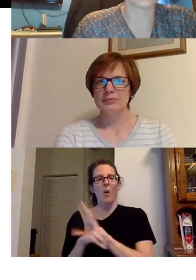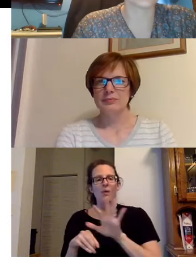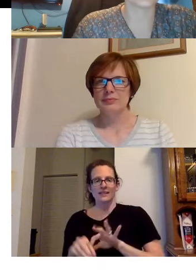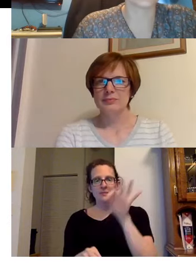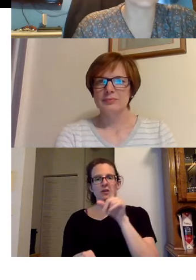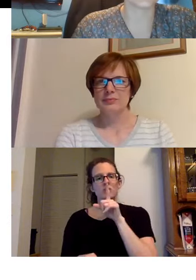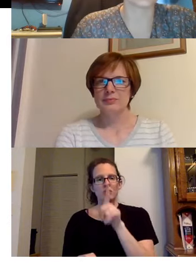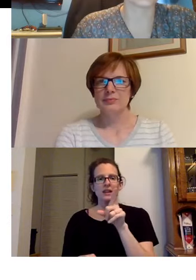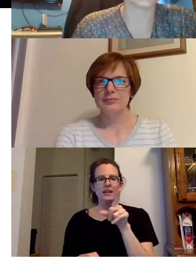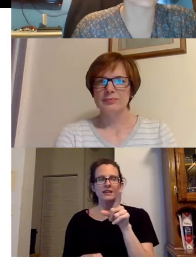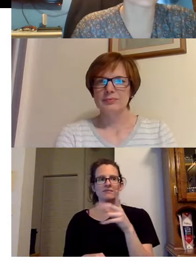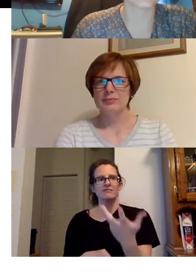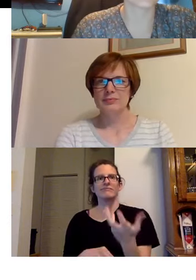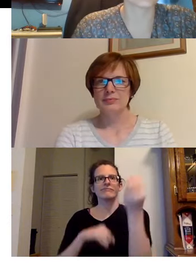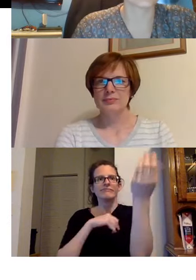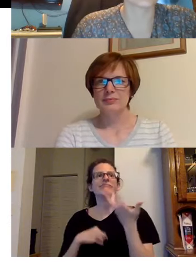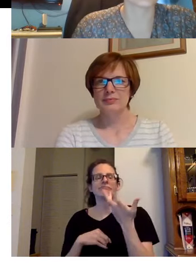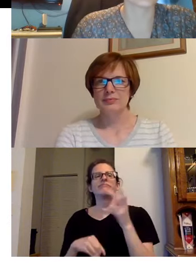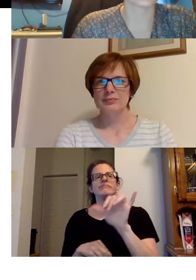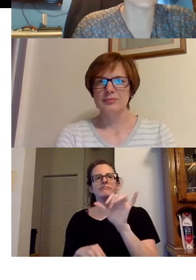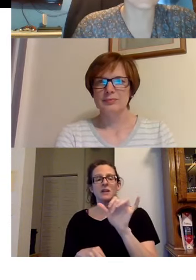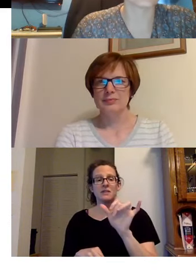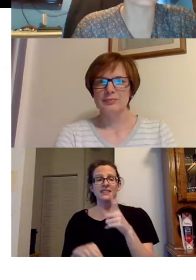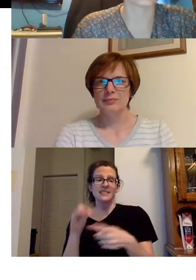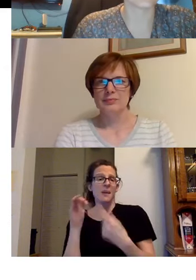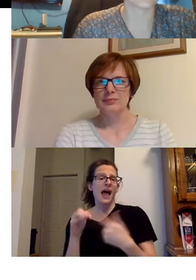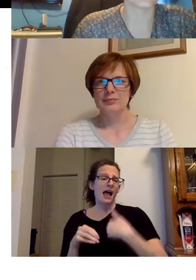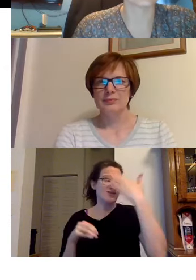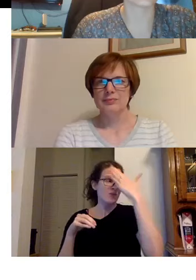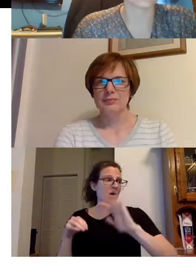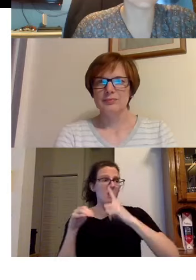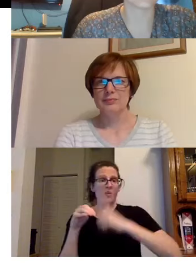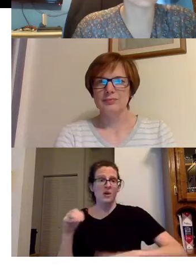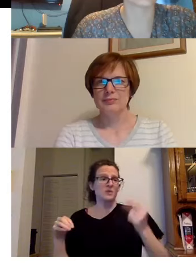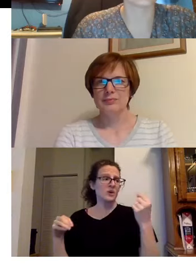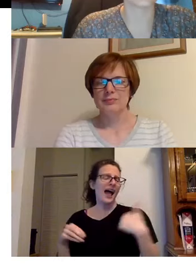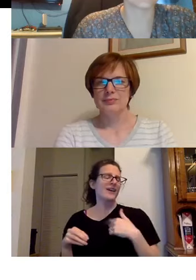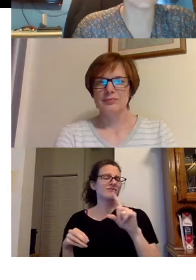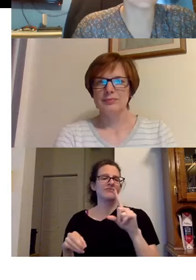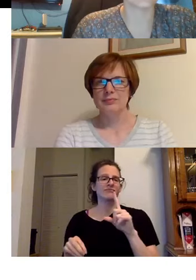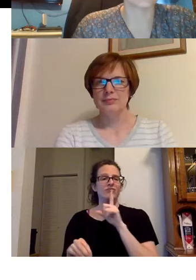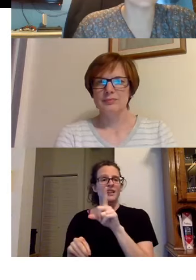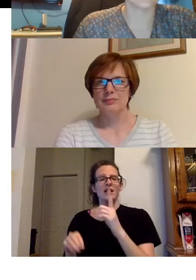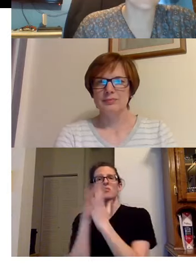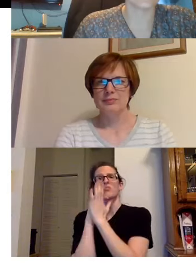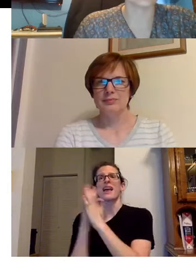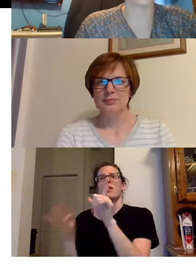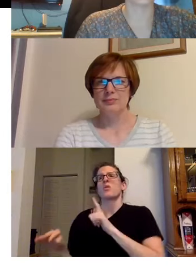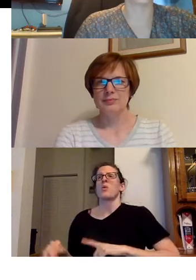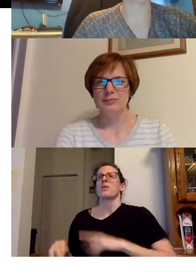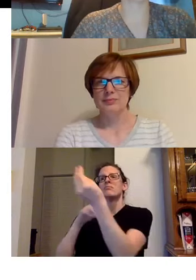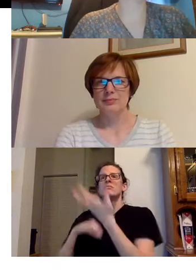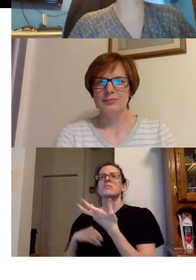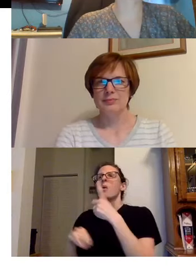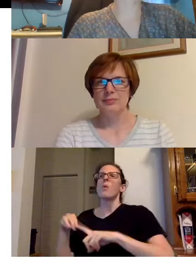and there are many times that if I'm not sure what to do, I will just pray, and I'll ask the Lord to show me what oil I